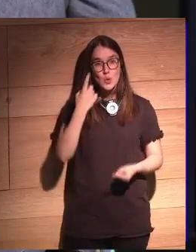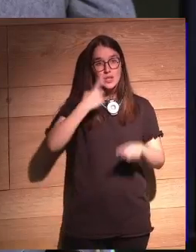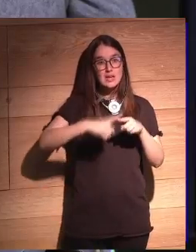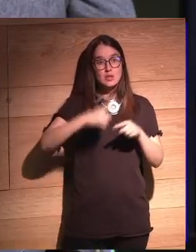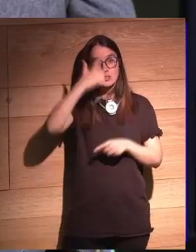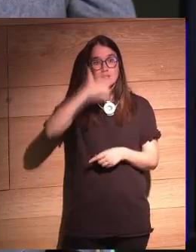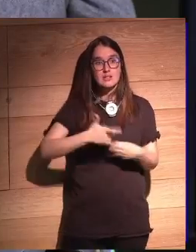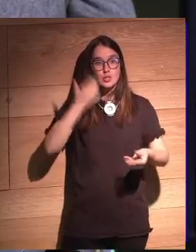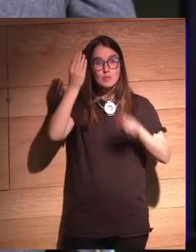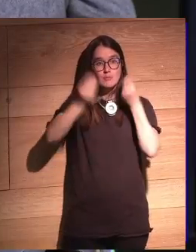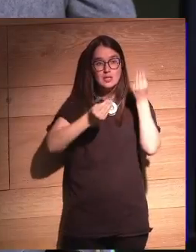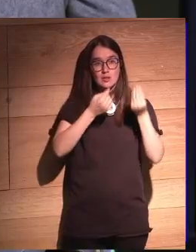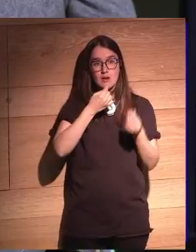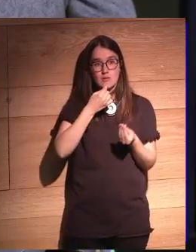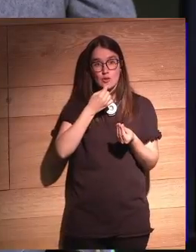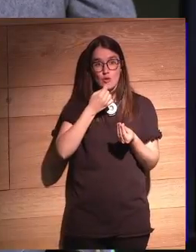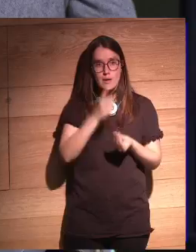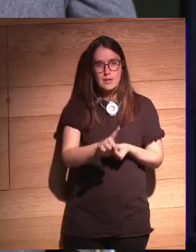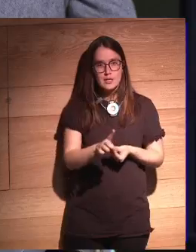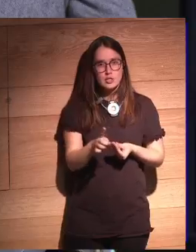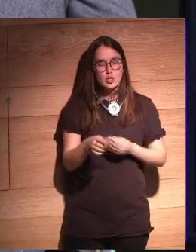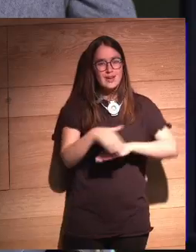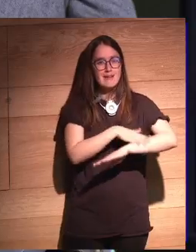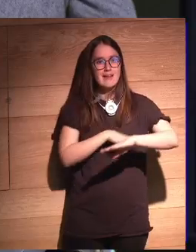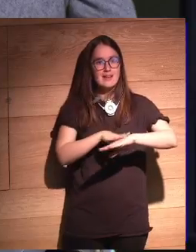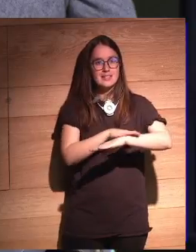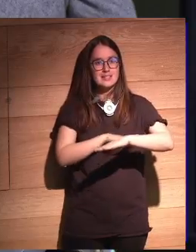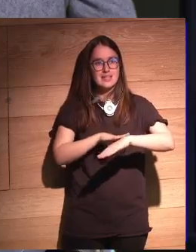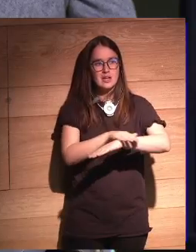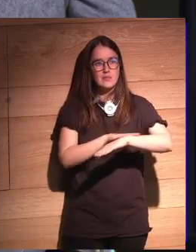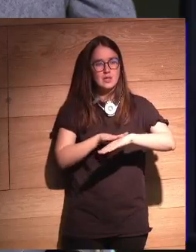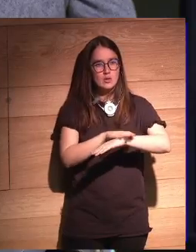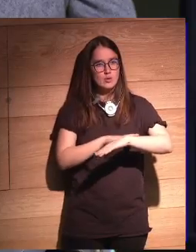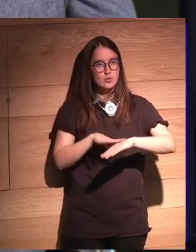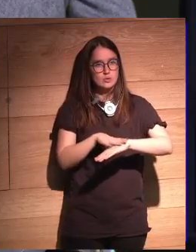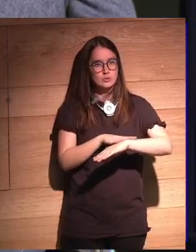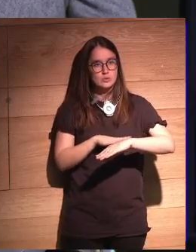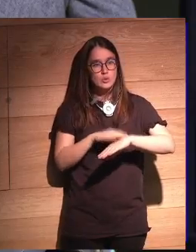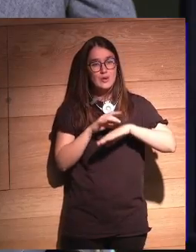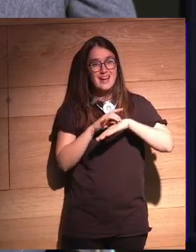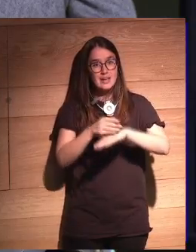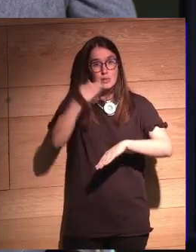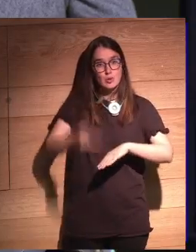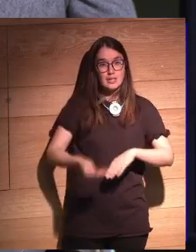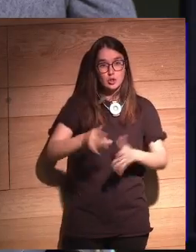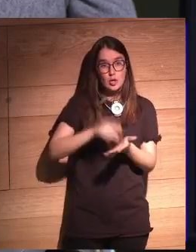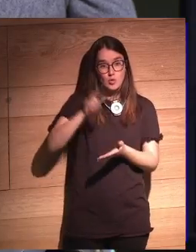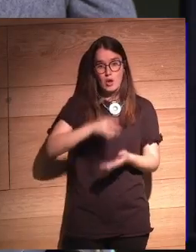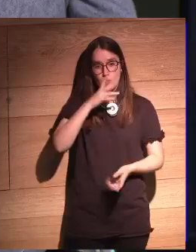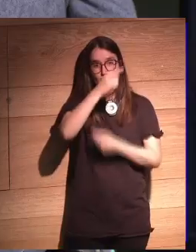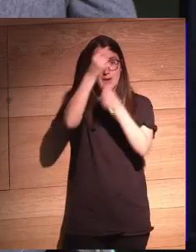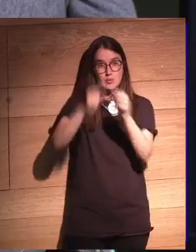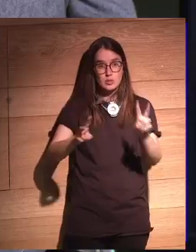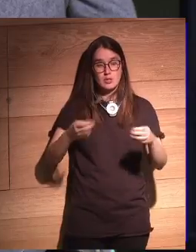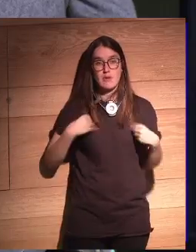and they need to have a budget for it. One thing that I don't think I mentioned before is that the state has never been a relevant agent